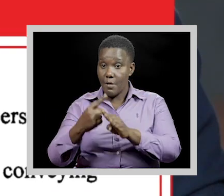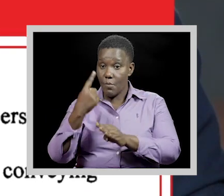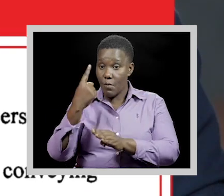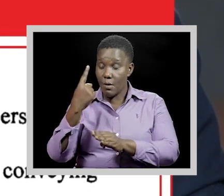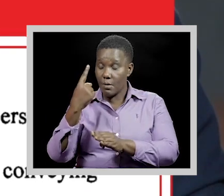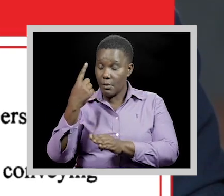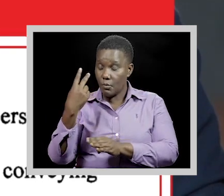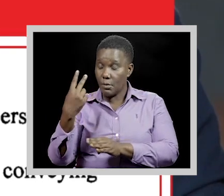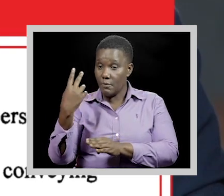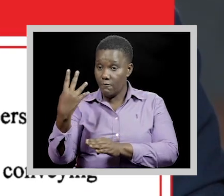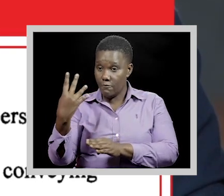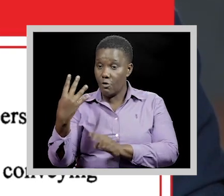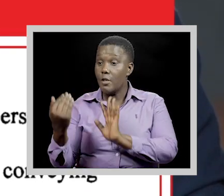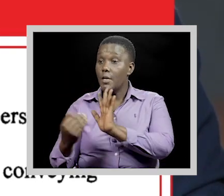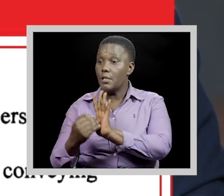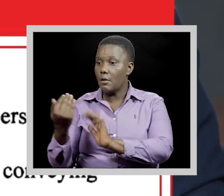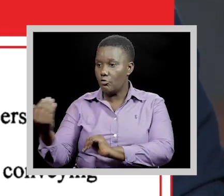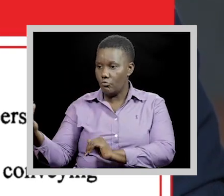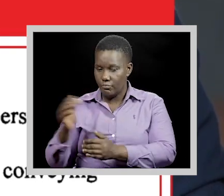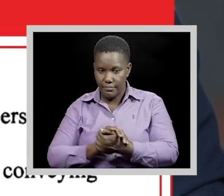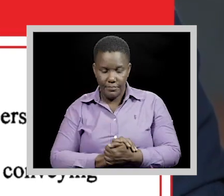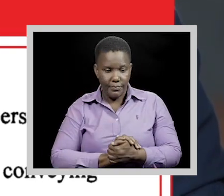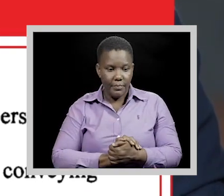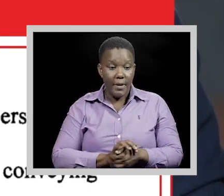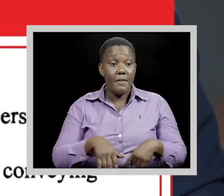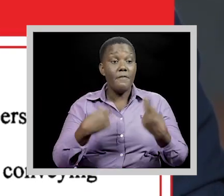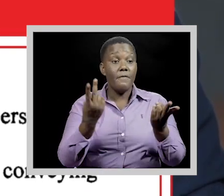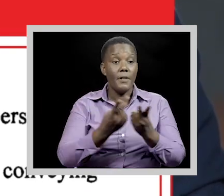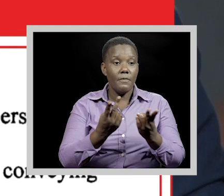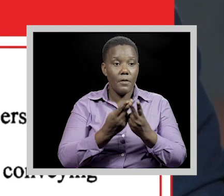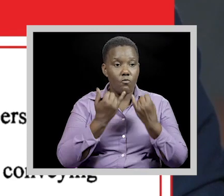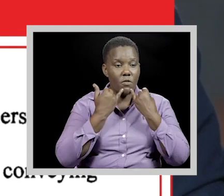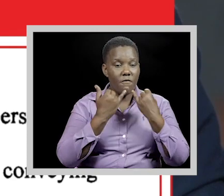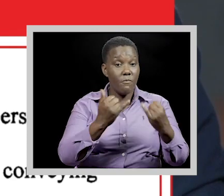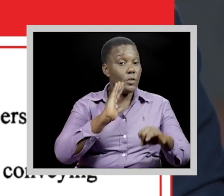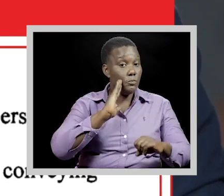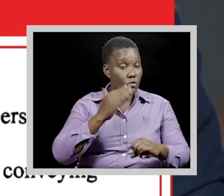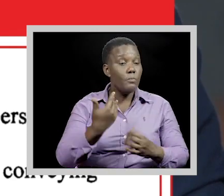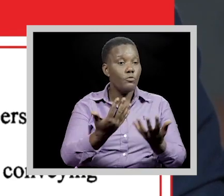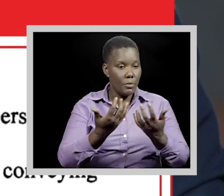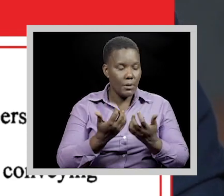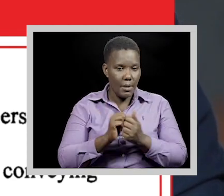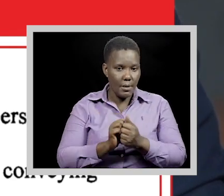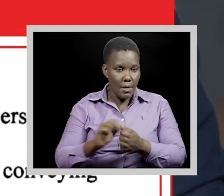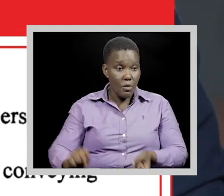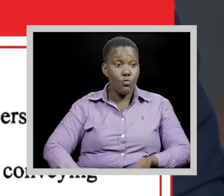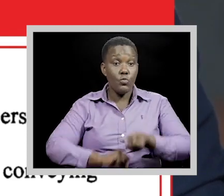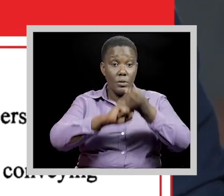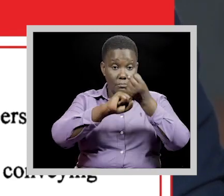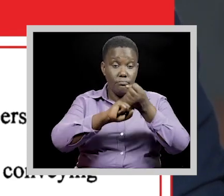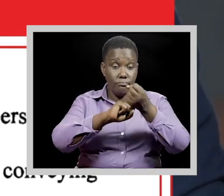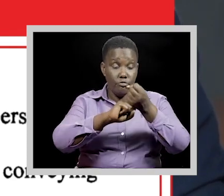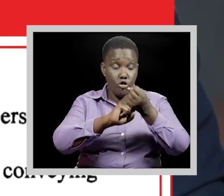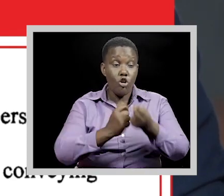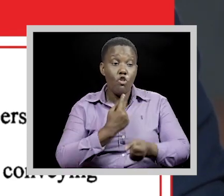the Child Act. And therefore, there are information that is required to be in support of the approved